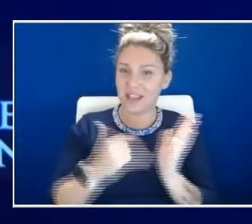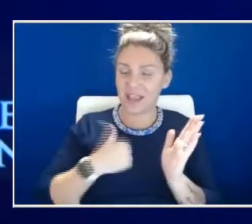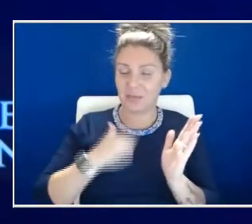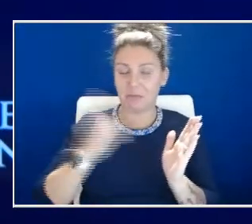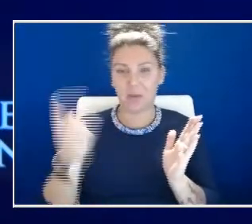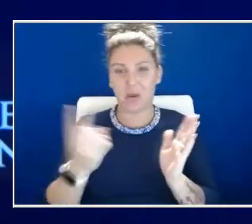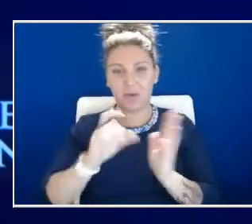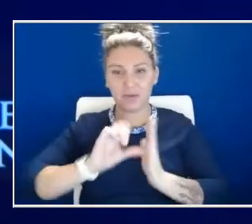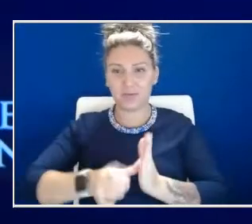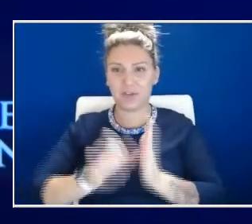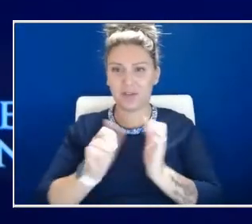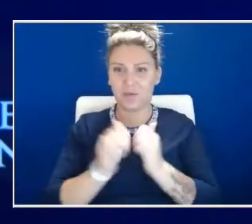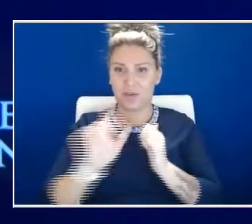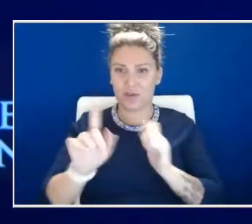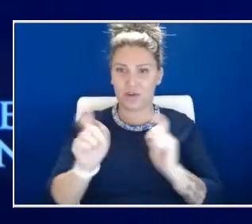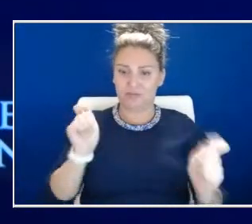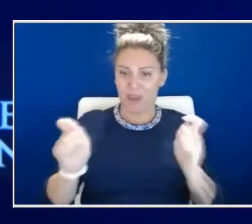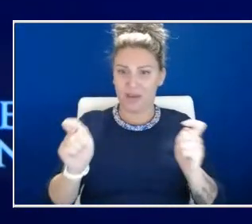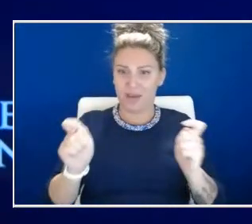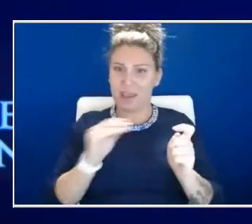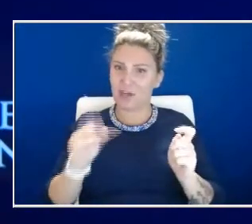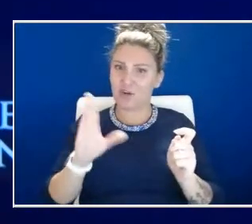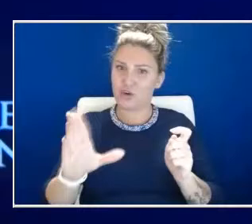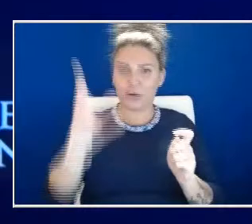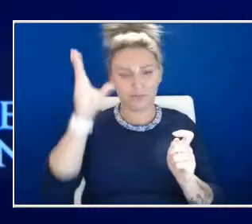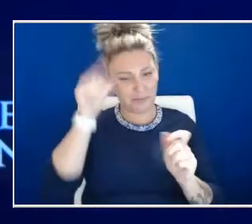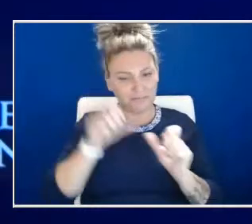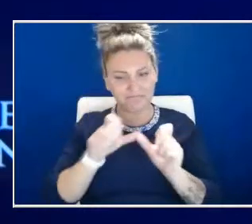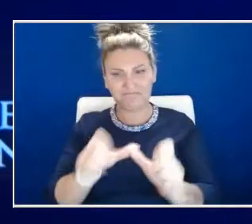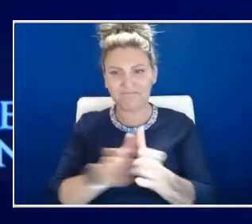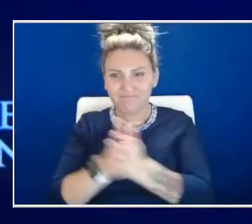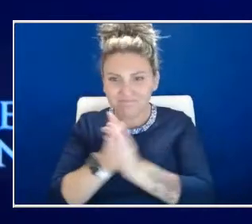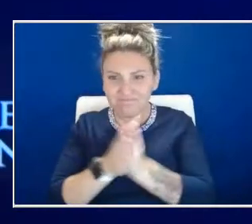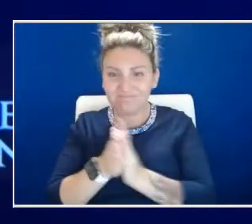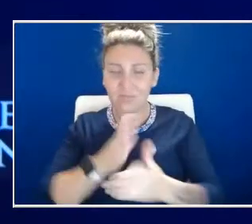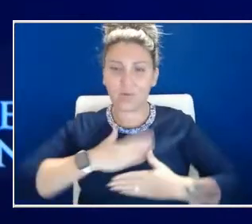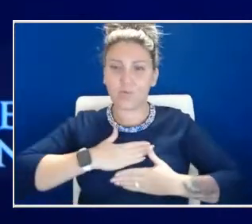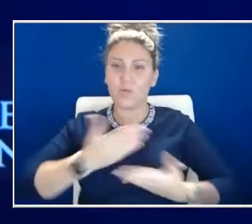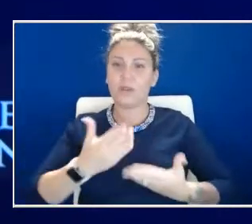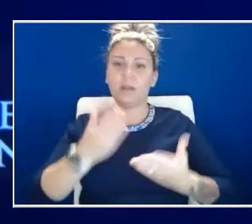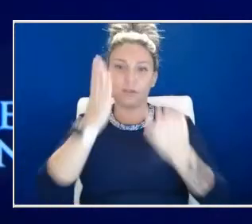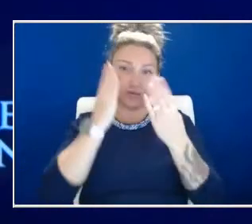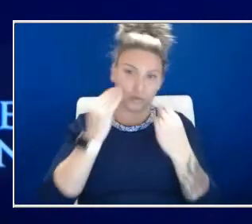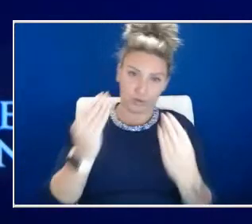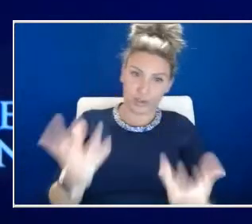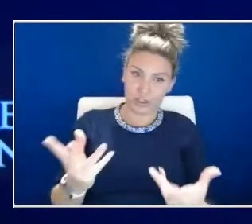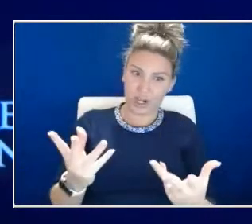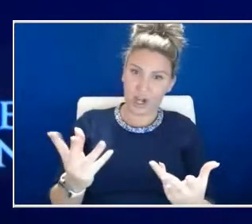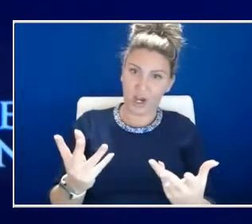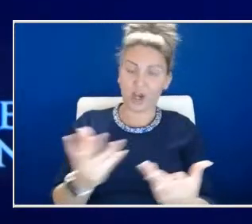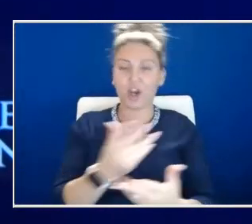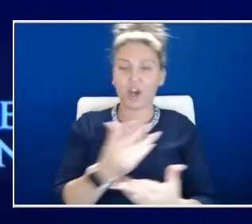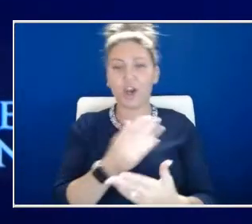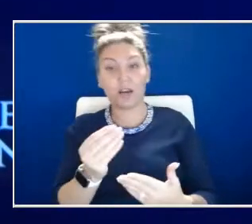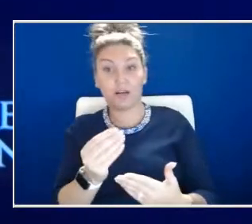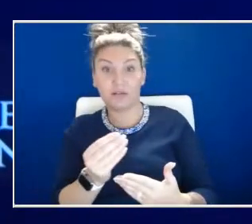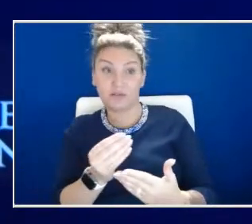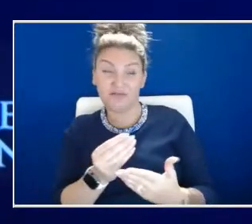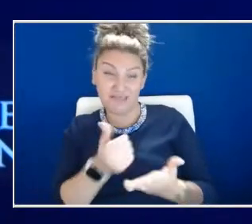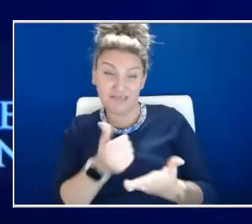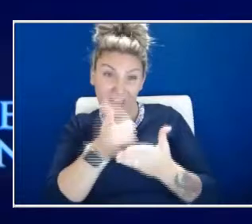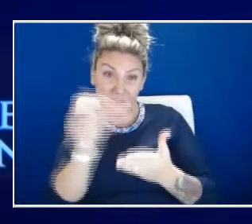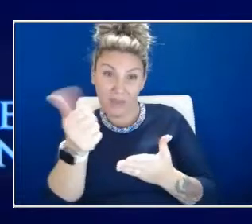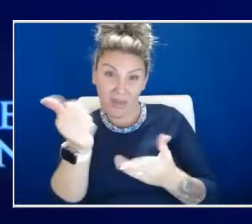with the adaptability and the perseverance, but also the willingness to share and altruistically help other people that are going through